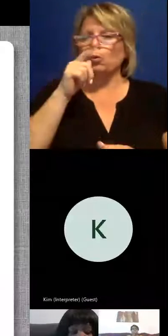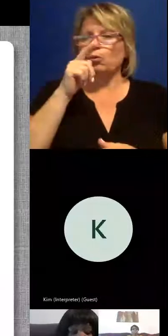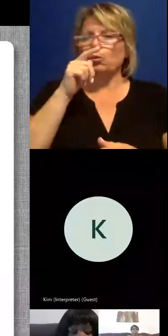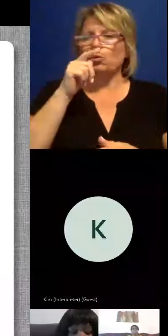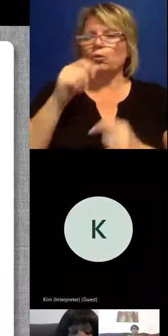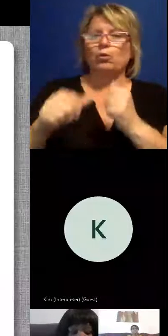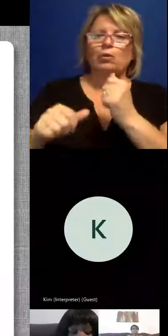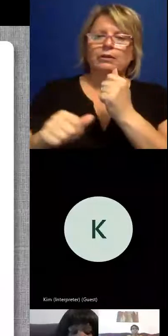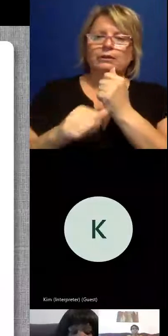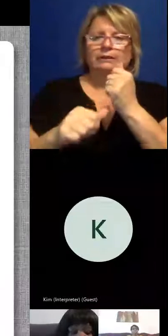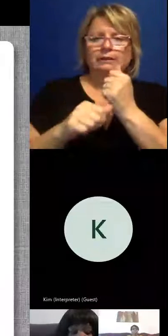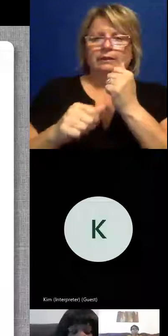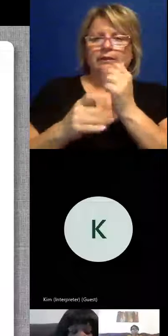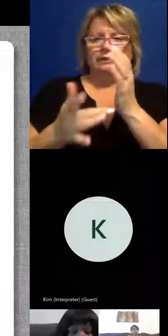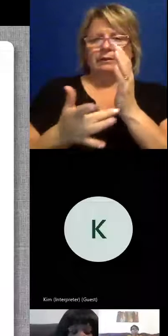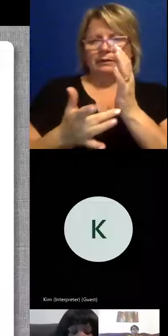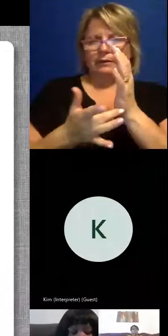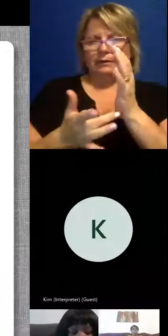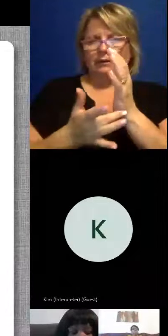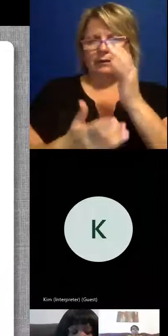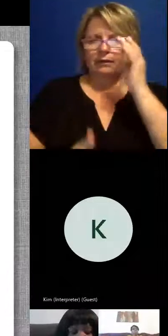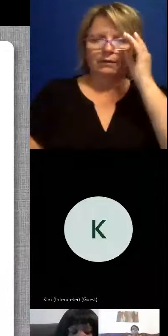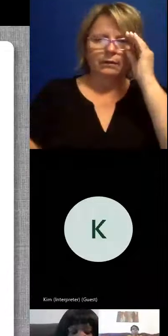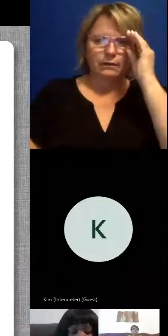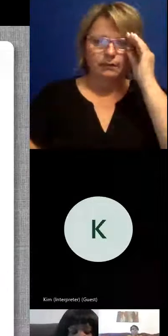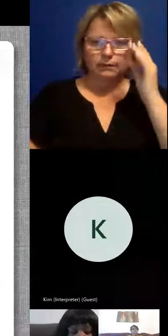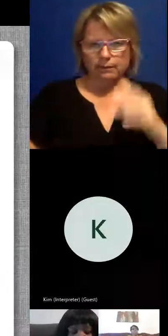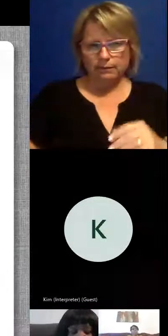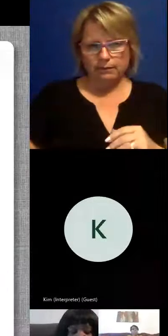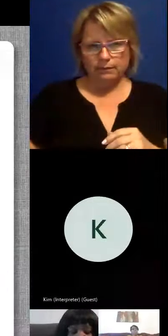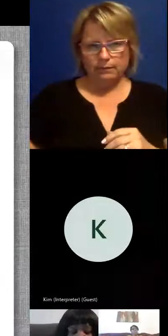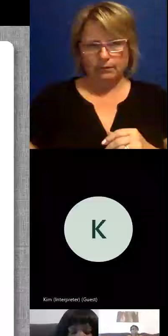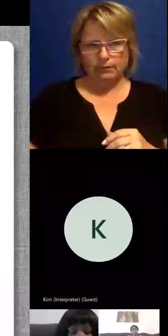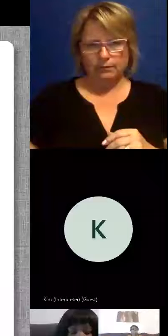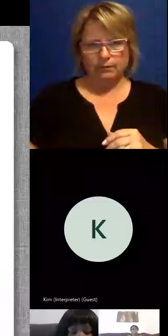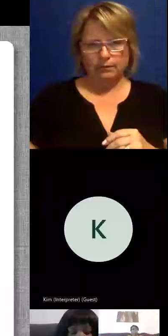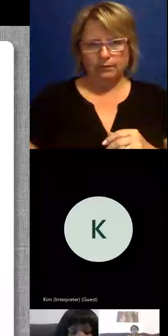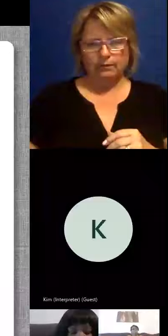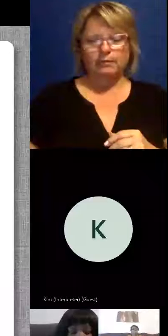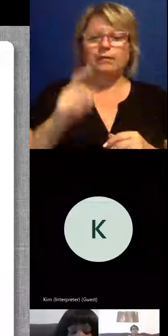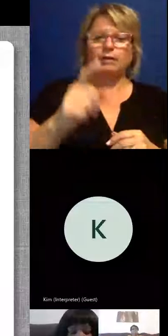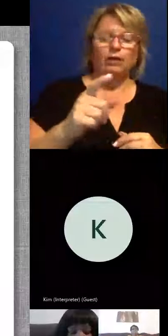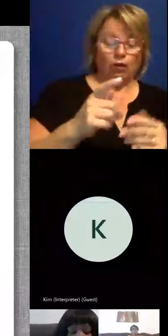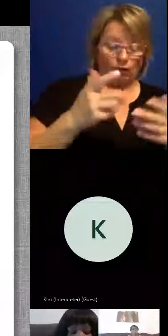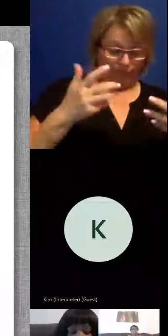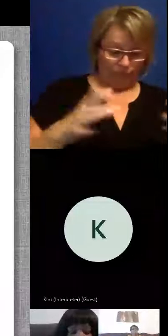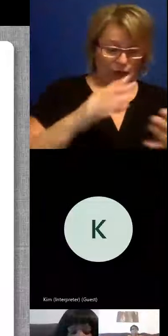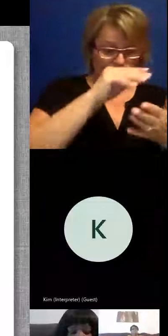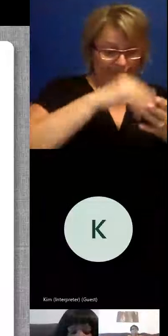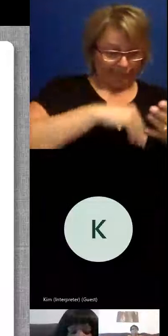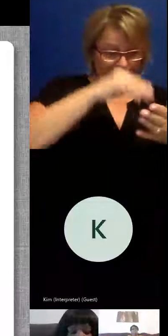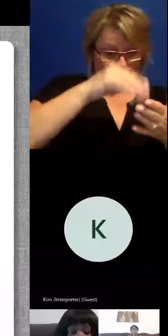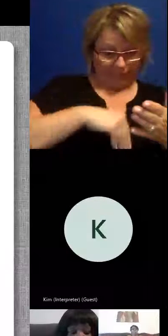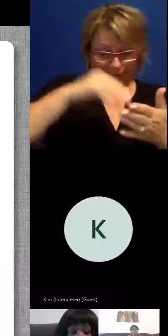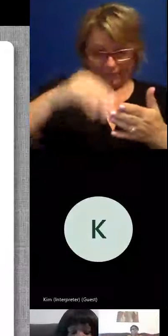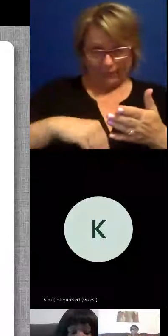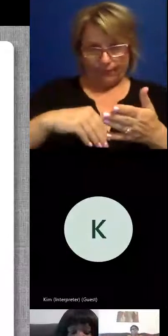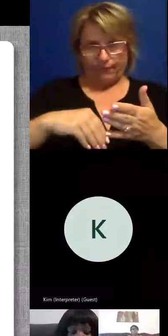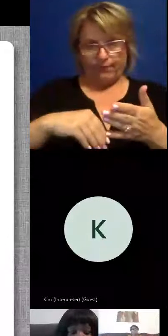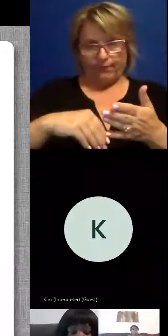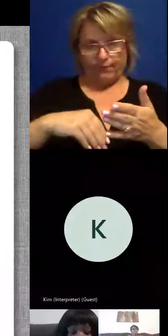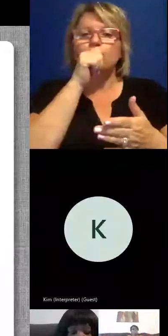assistive technology. Second, you place your completed ballot in the